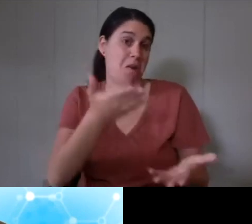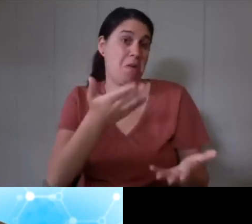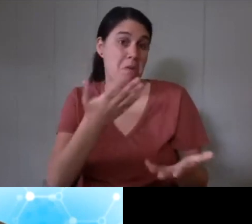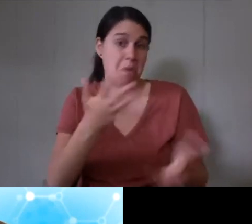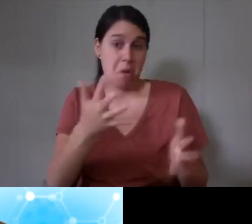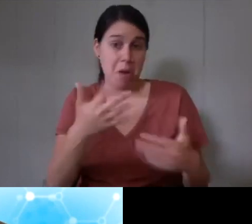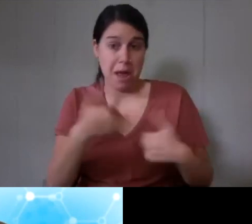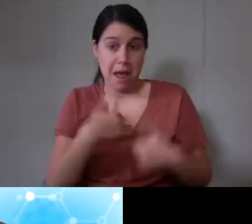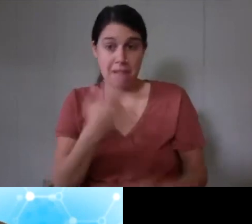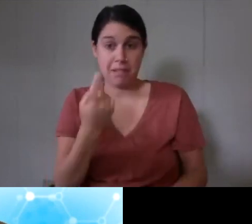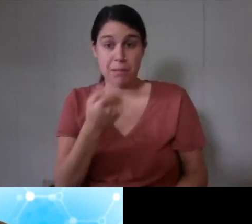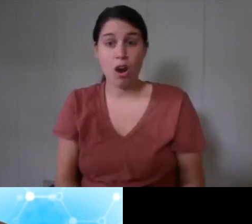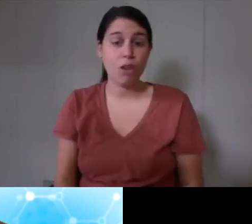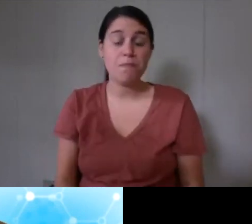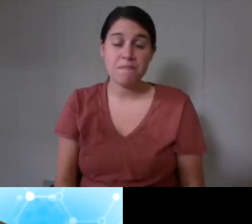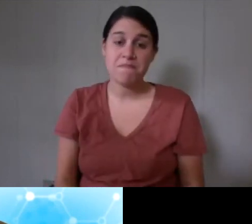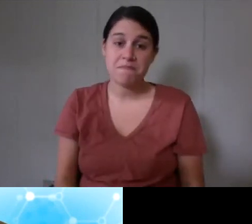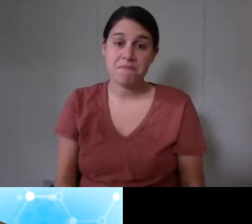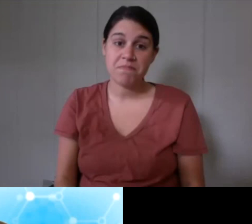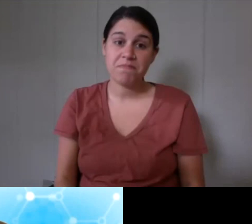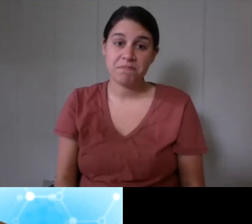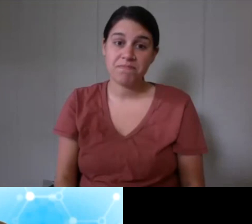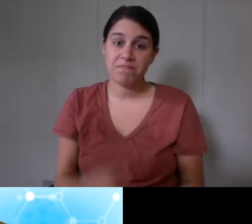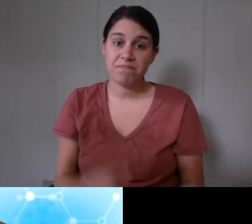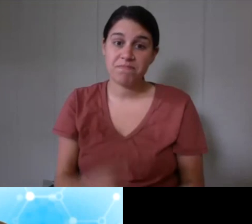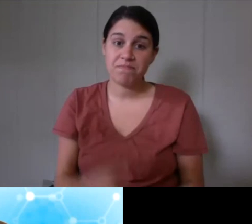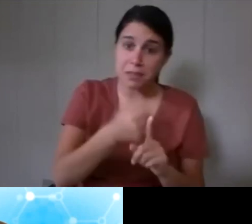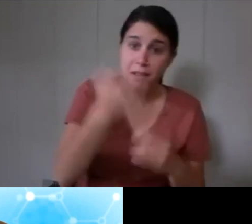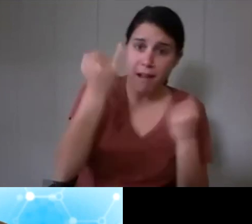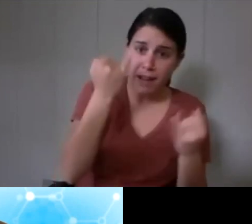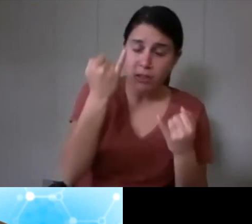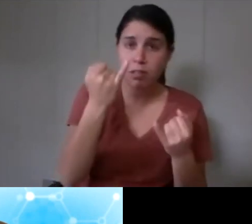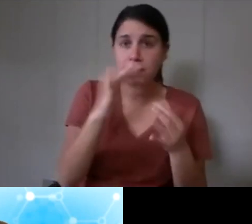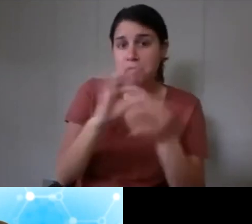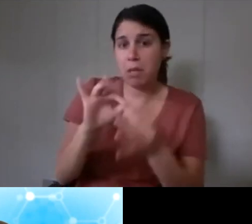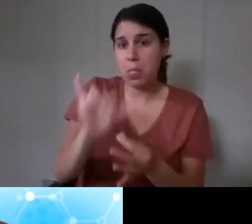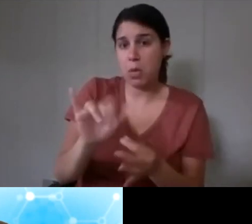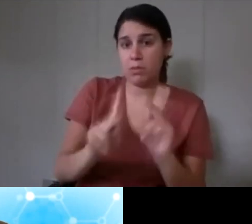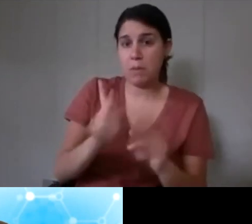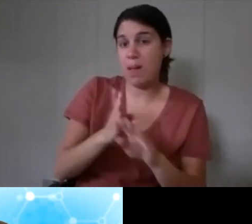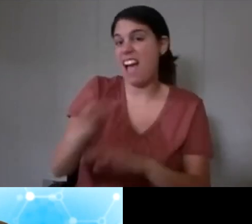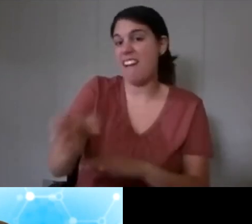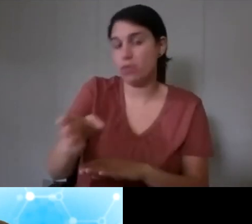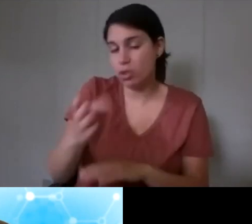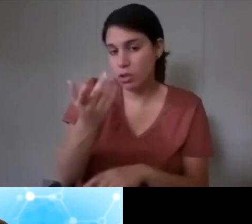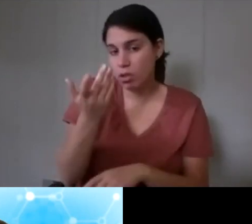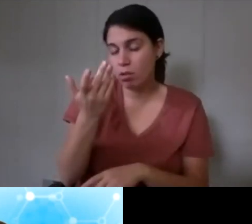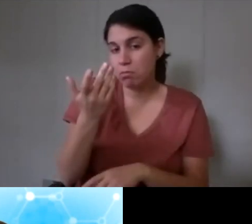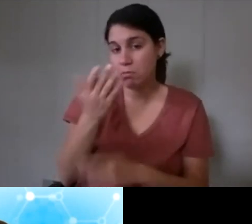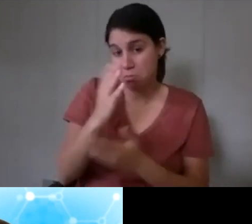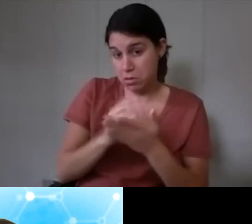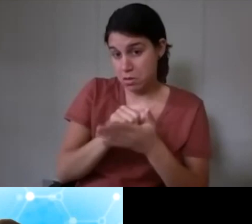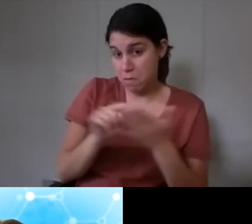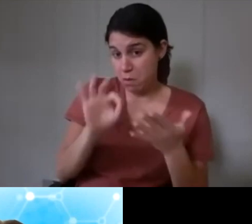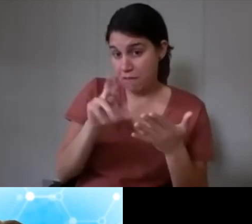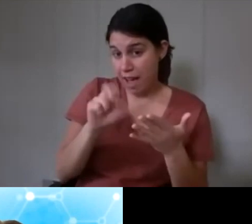exists there to really look at suicidal ideation in those people afterwards and see if some of those factors have a